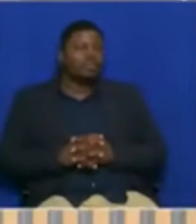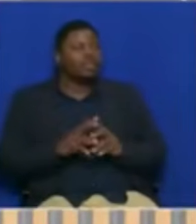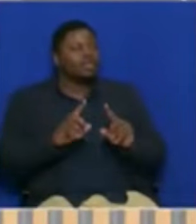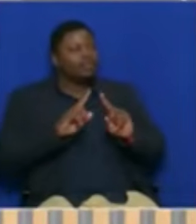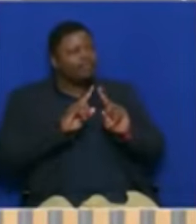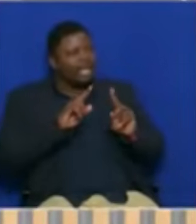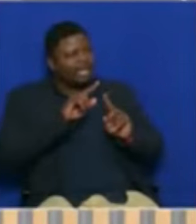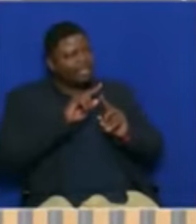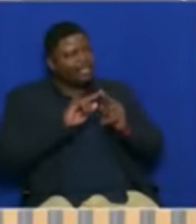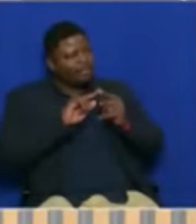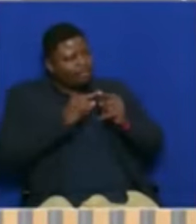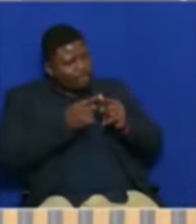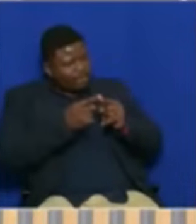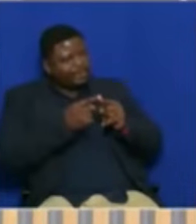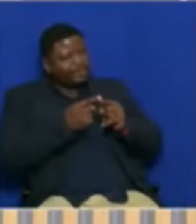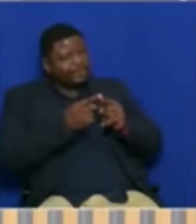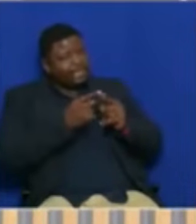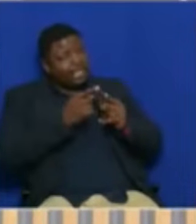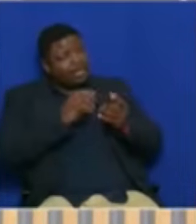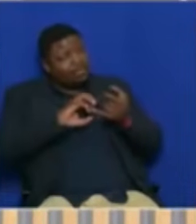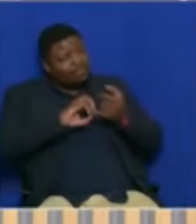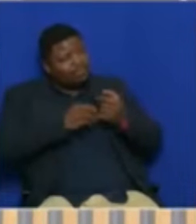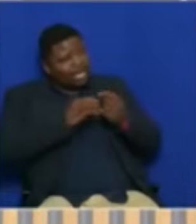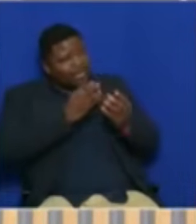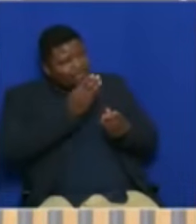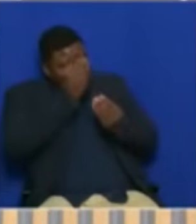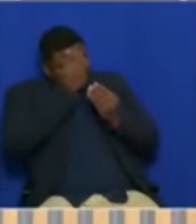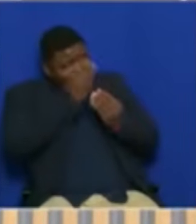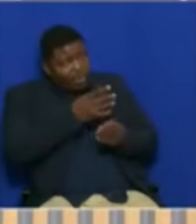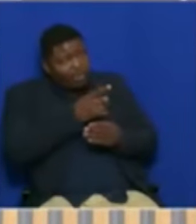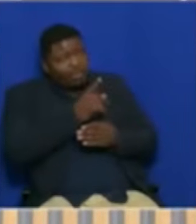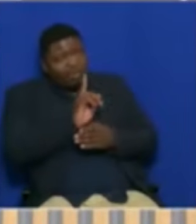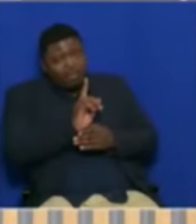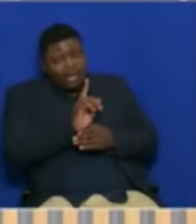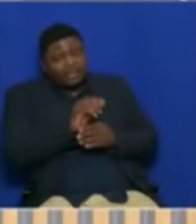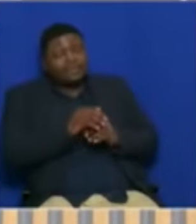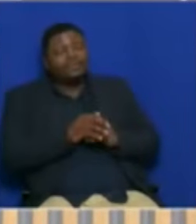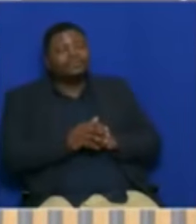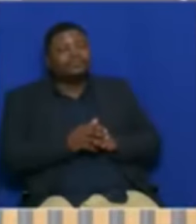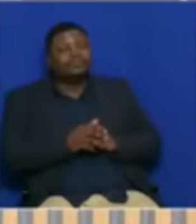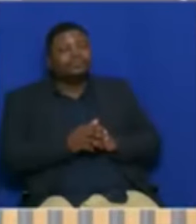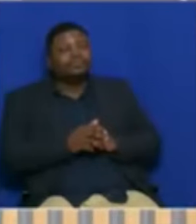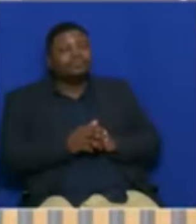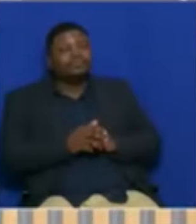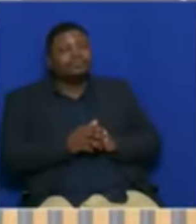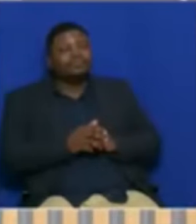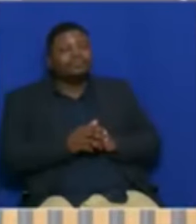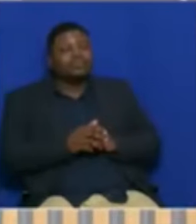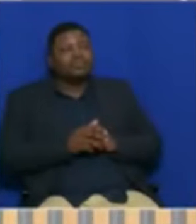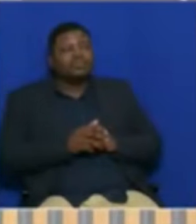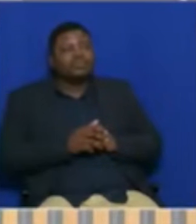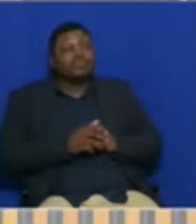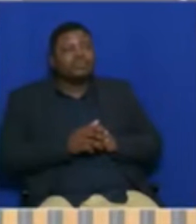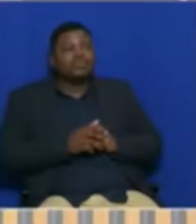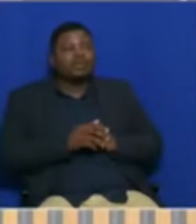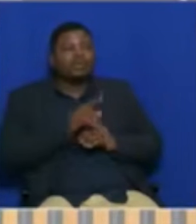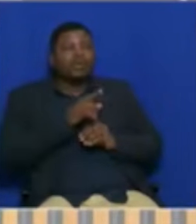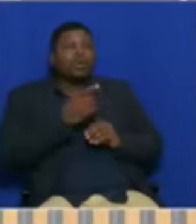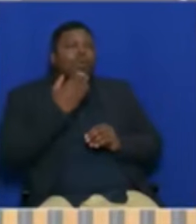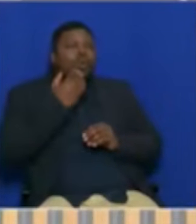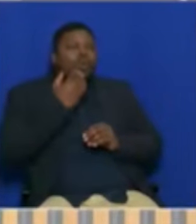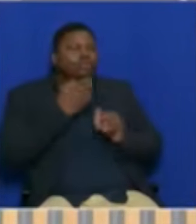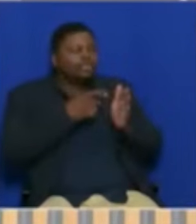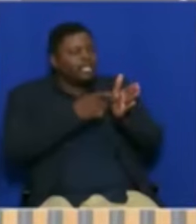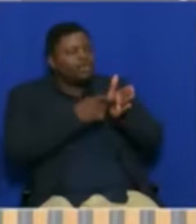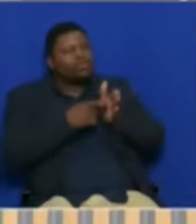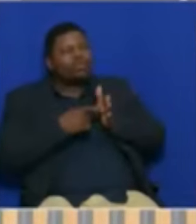point that I would like to make is these kind of things of who they required or who they opened the advert